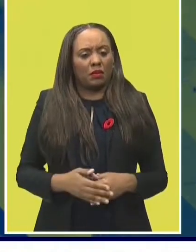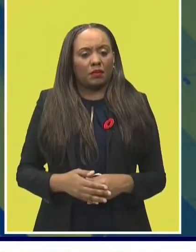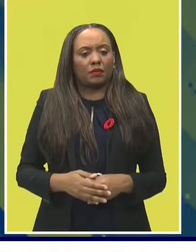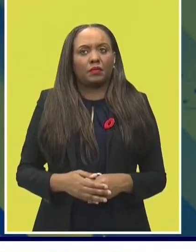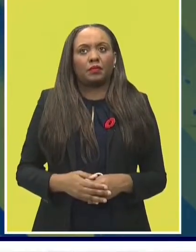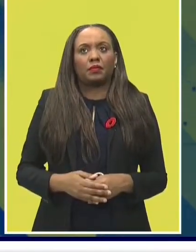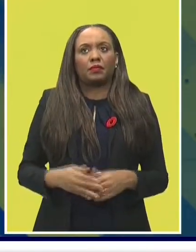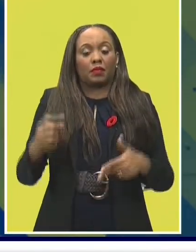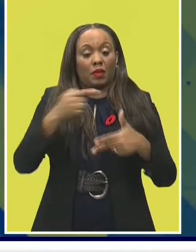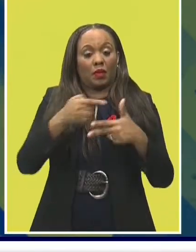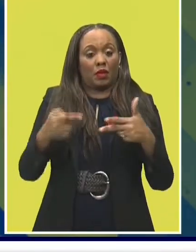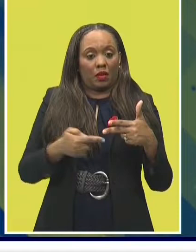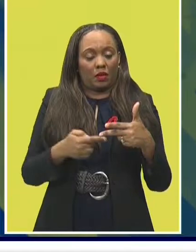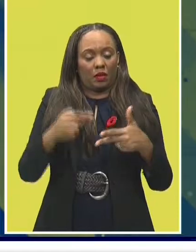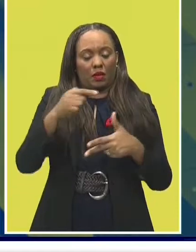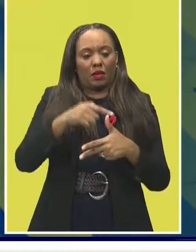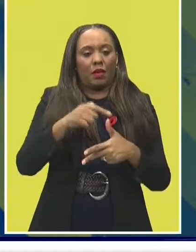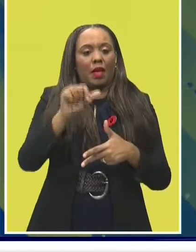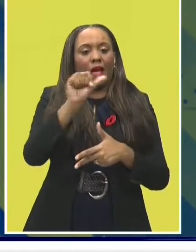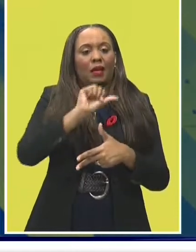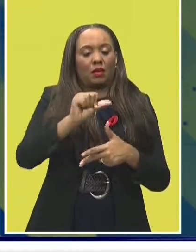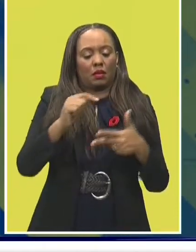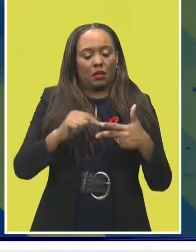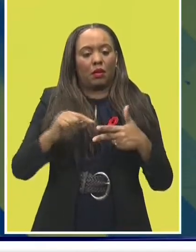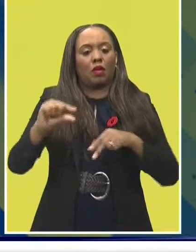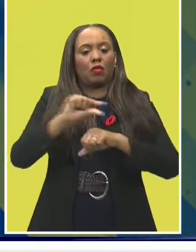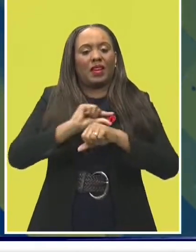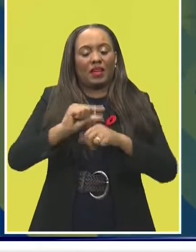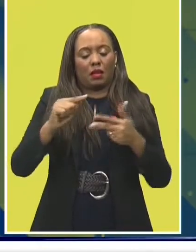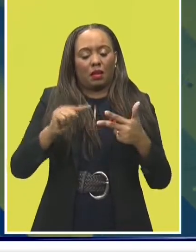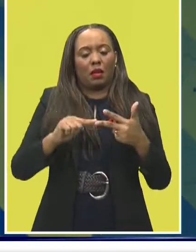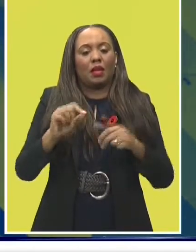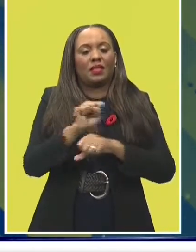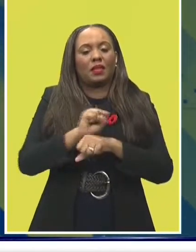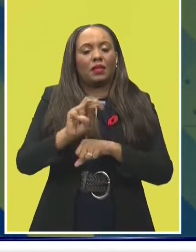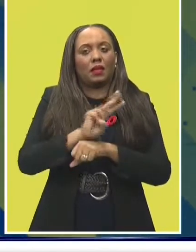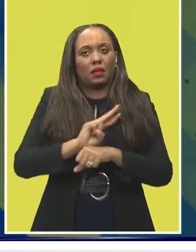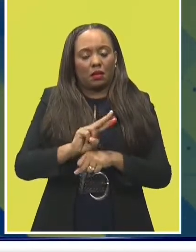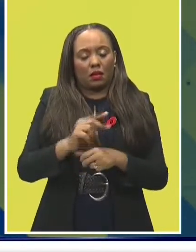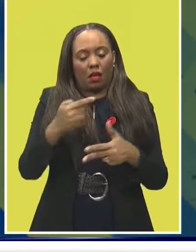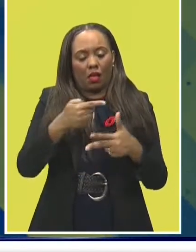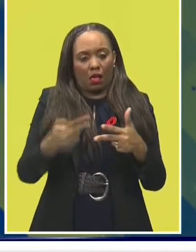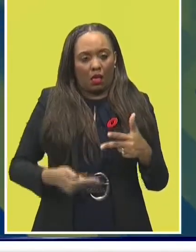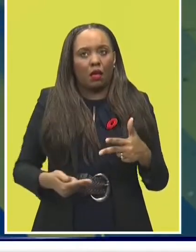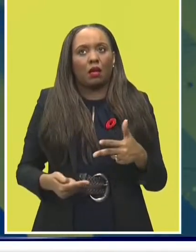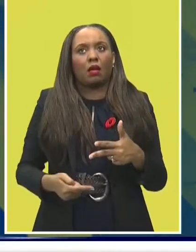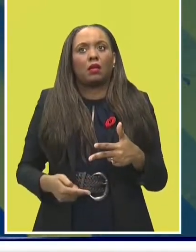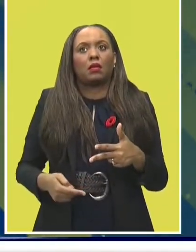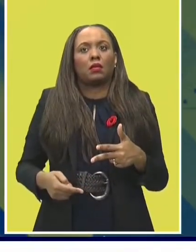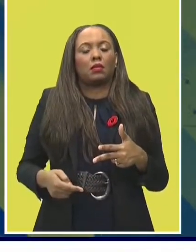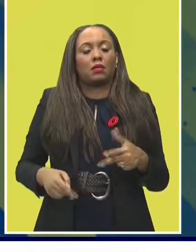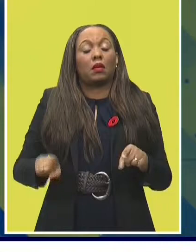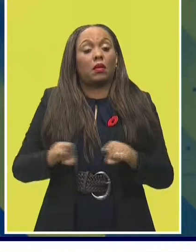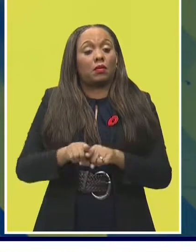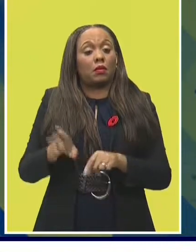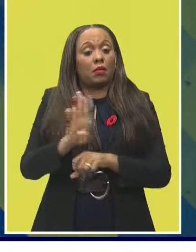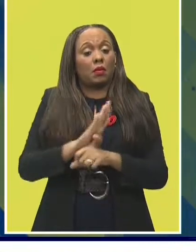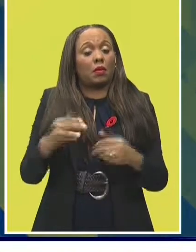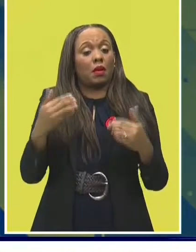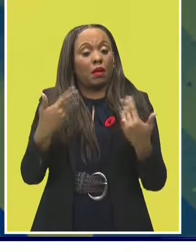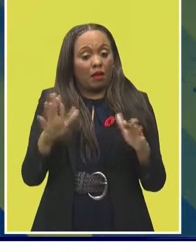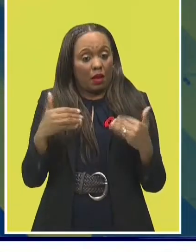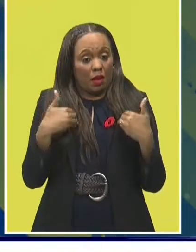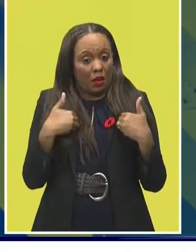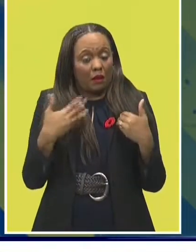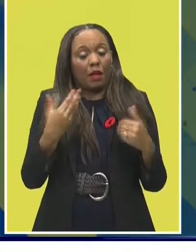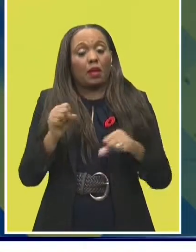UK offices will be based in Antigua and Barbuda, Grenada and St. Vincent and the Grenadines, joining the existing high commissions in Barbados and St.